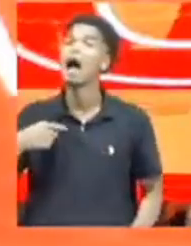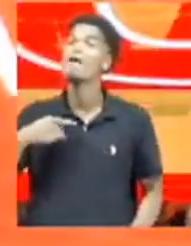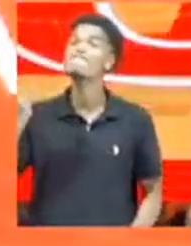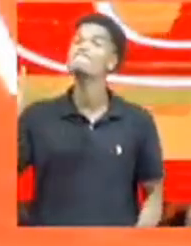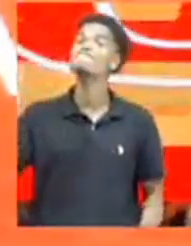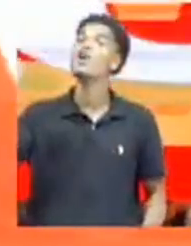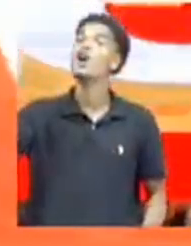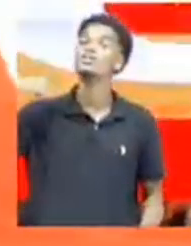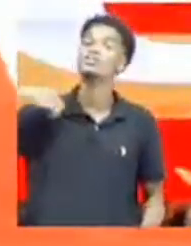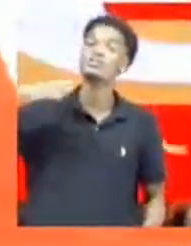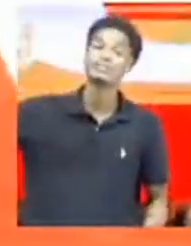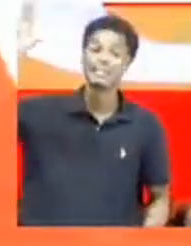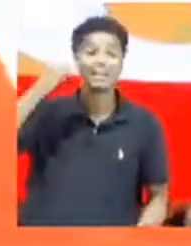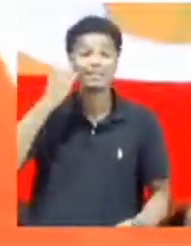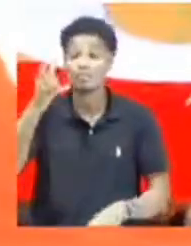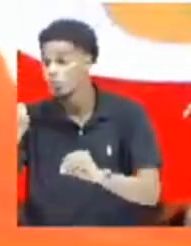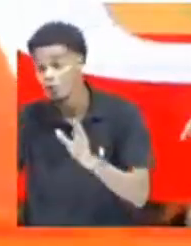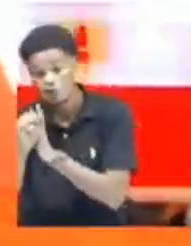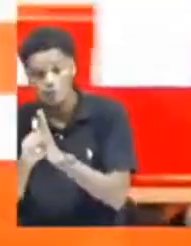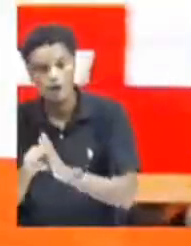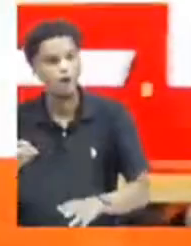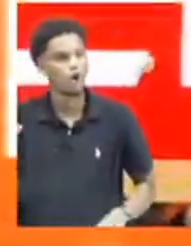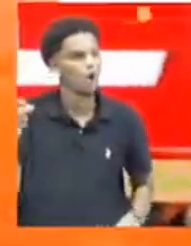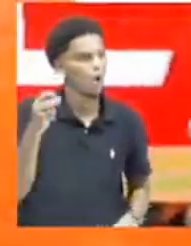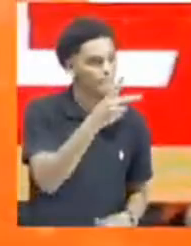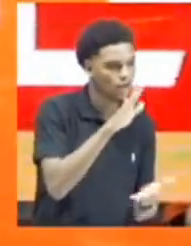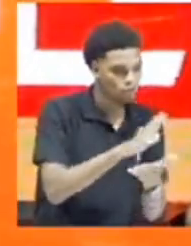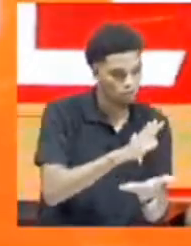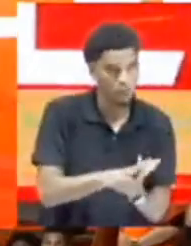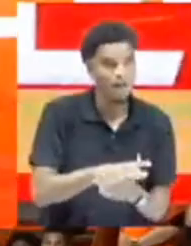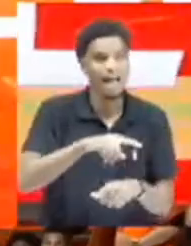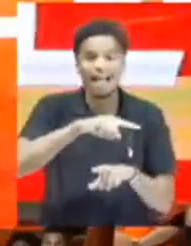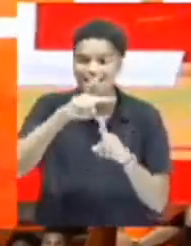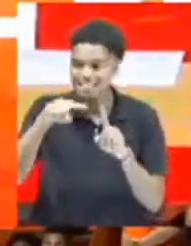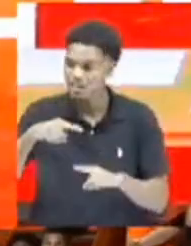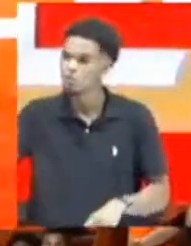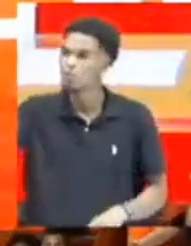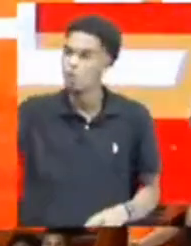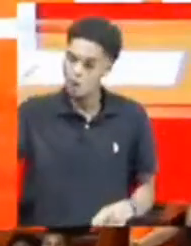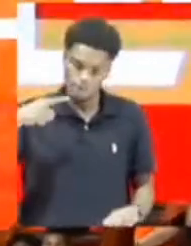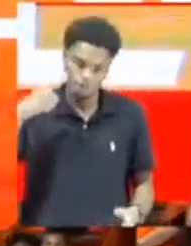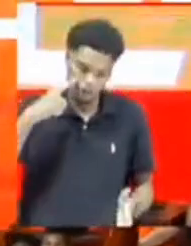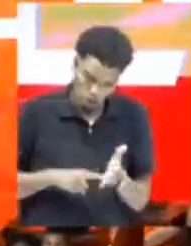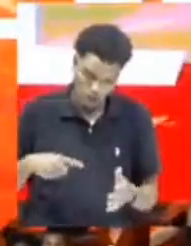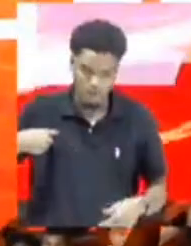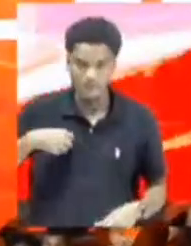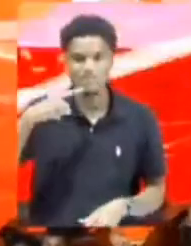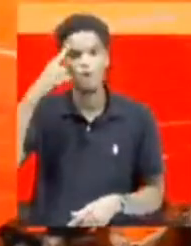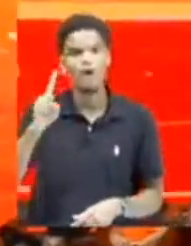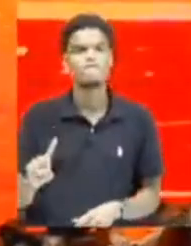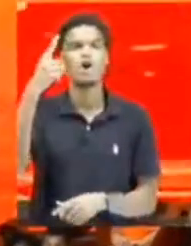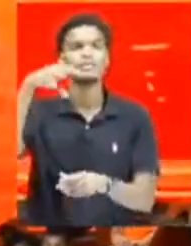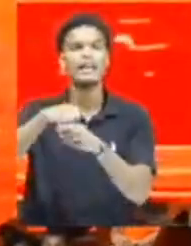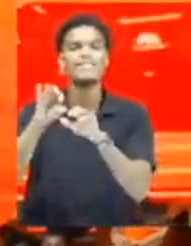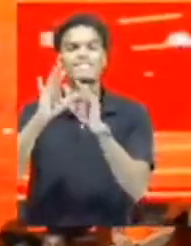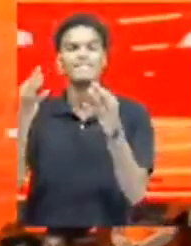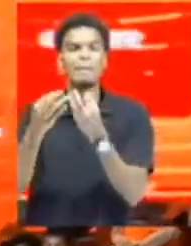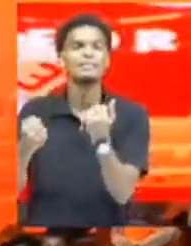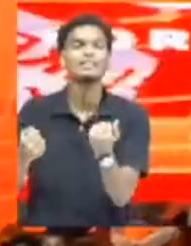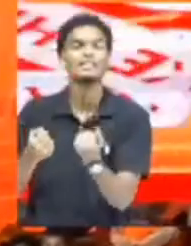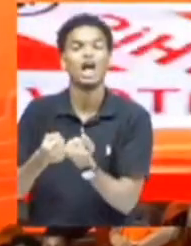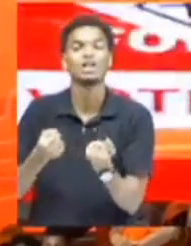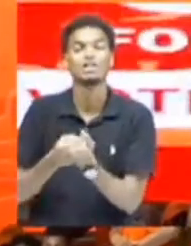to school and come check us for the first in the family scholarship. And it's not just for new children who is